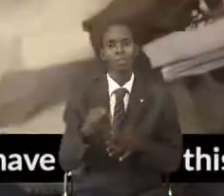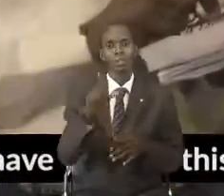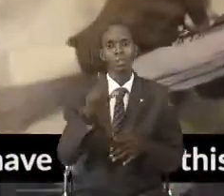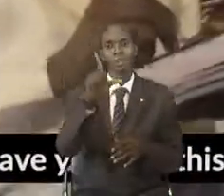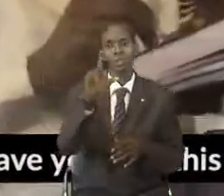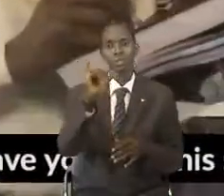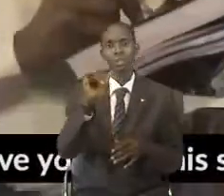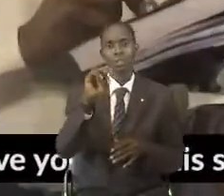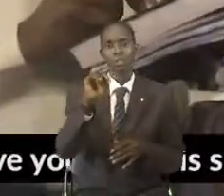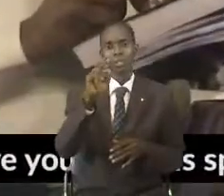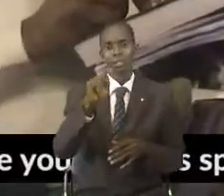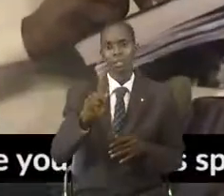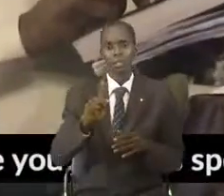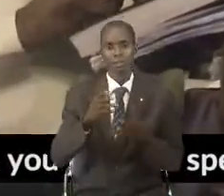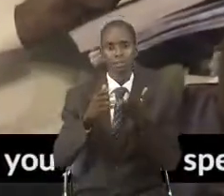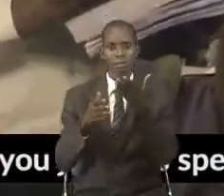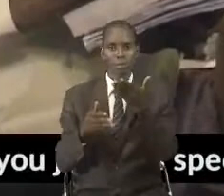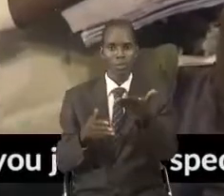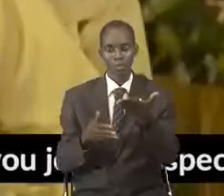If you are listening on the radio,